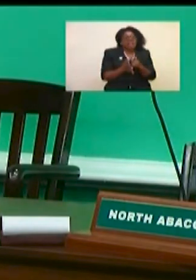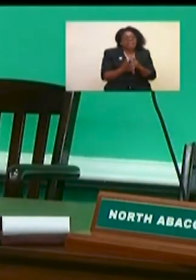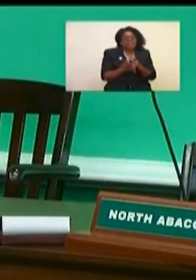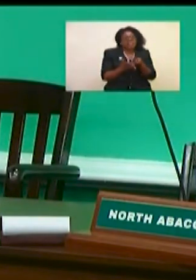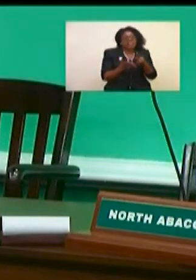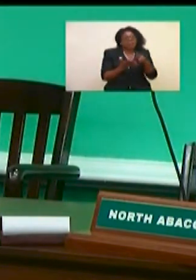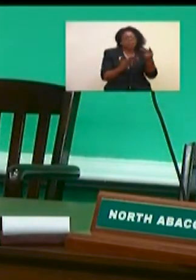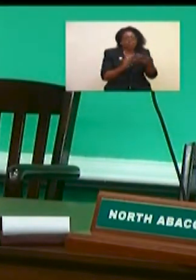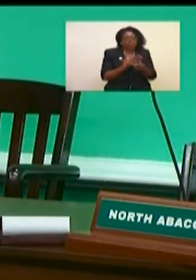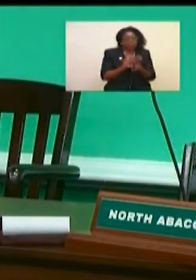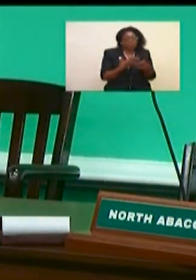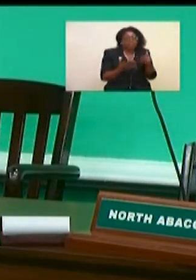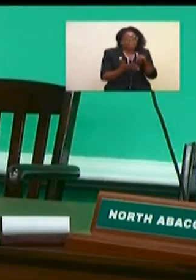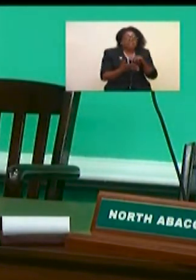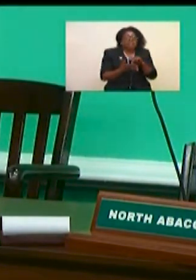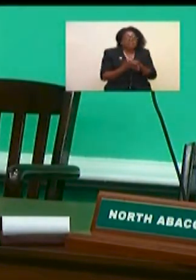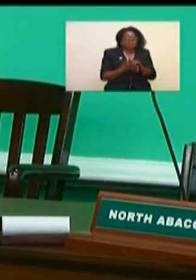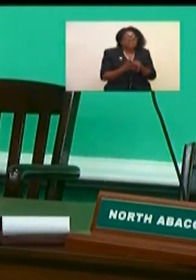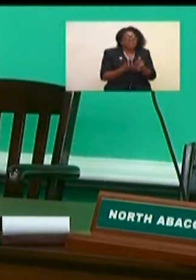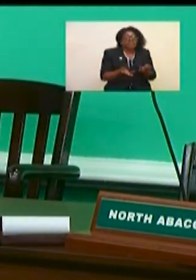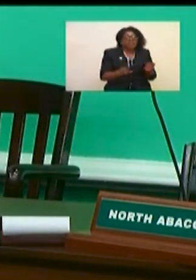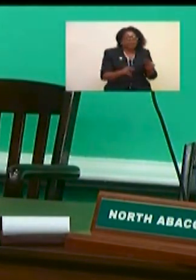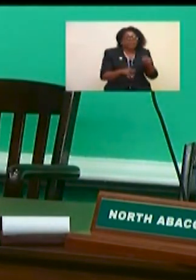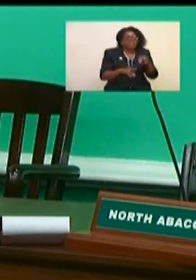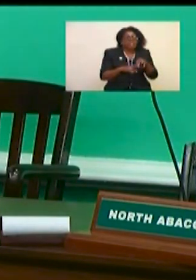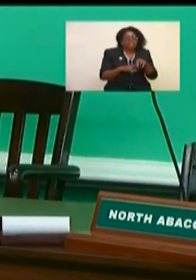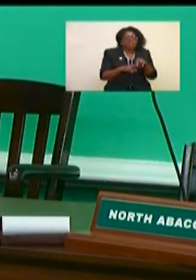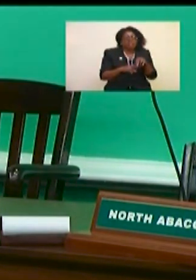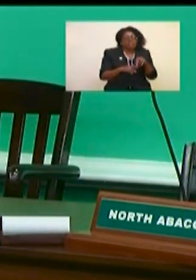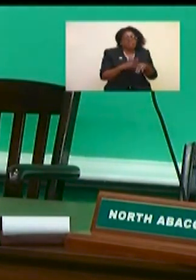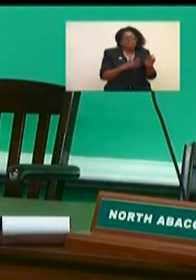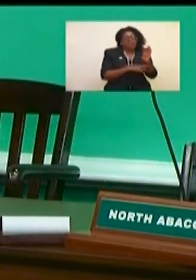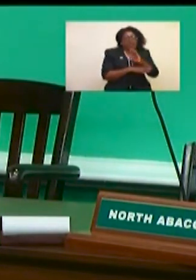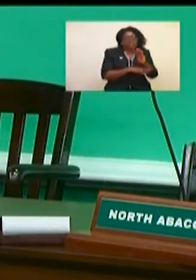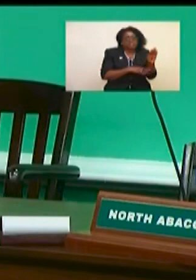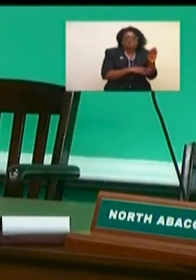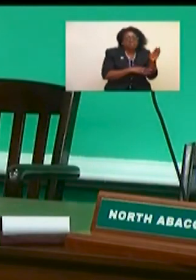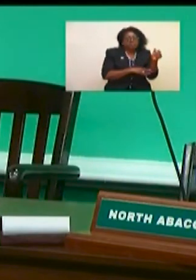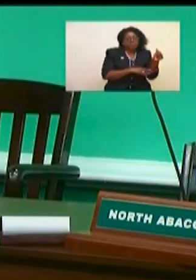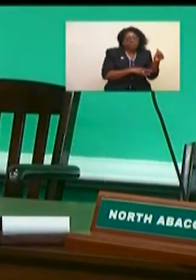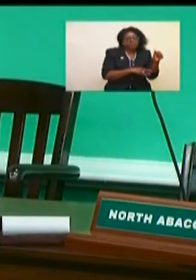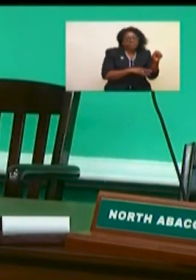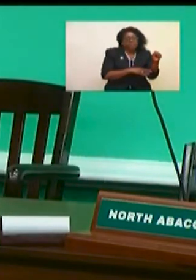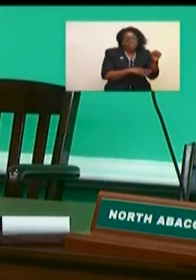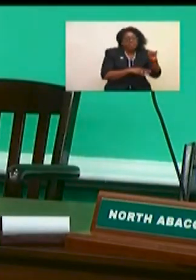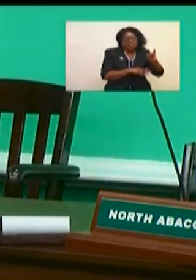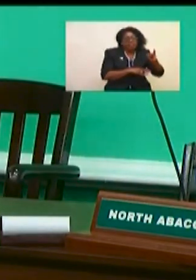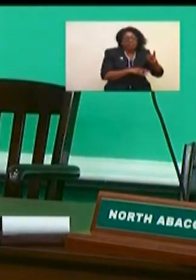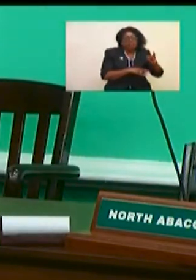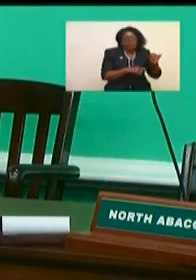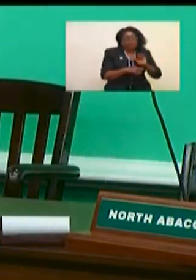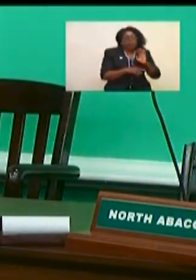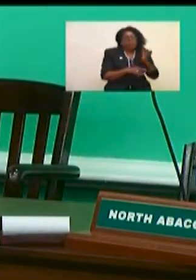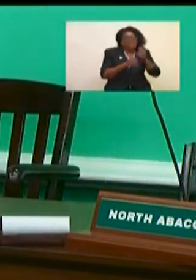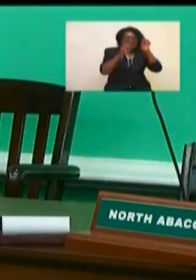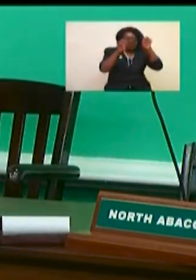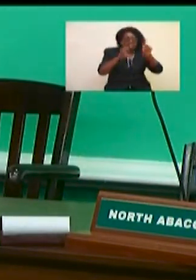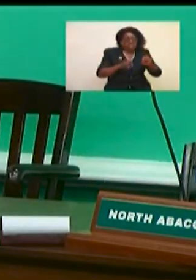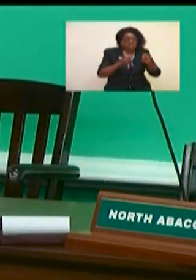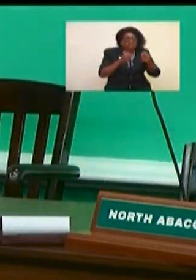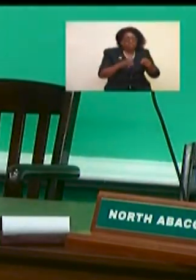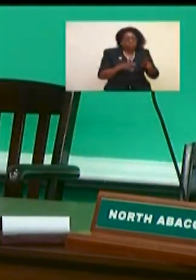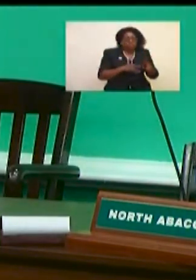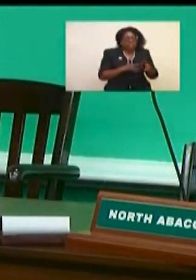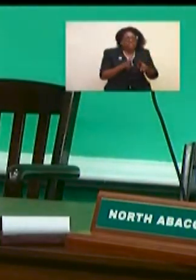program that was being ran in conjunction with BAMSI. Secondly, we examined the